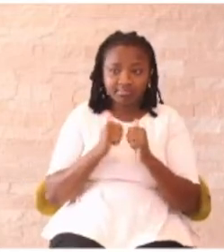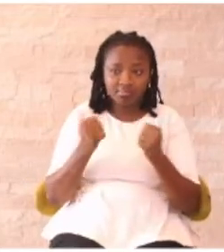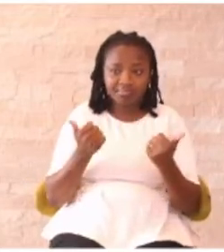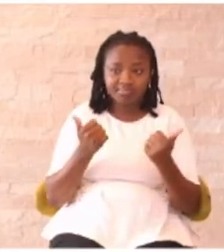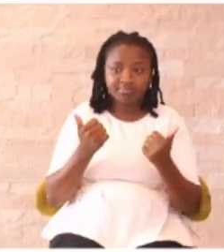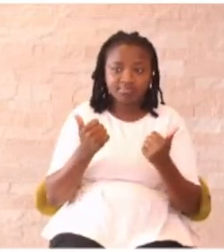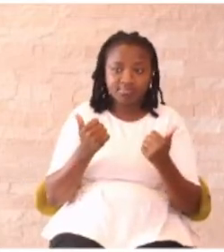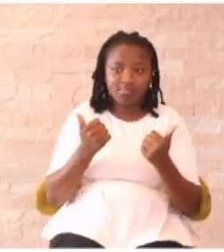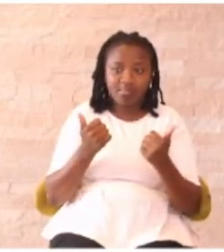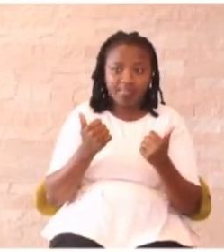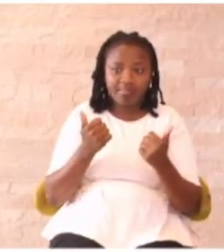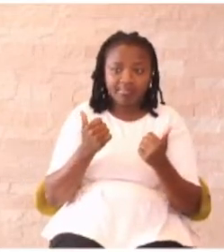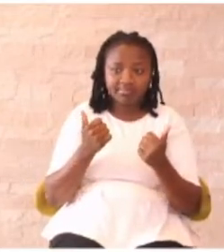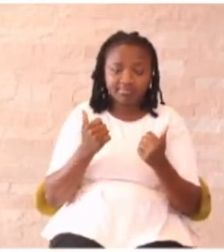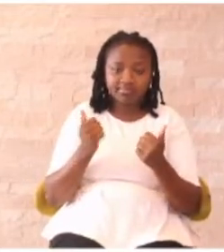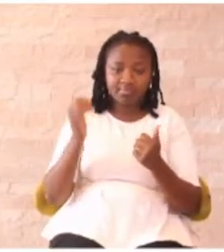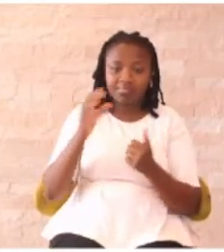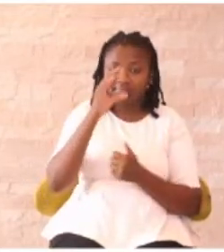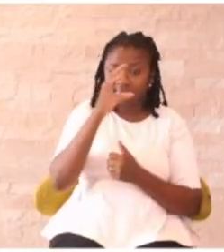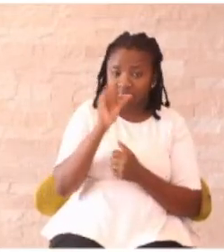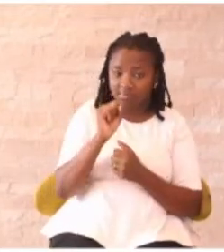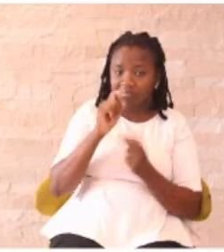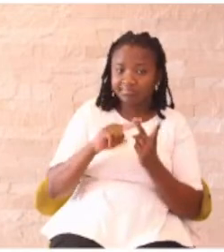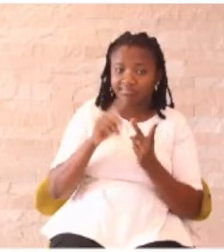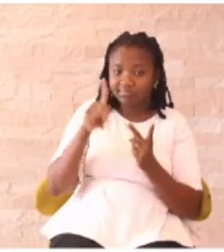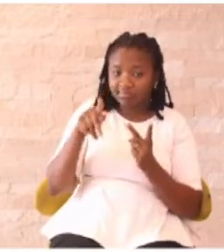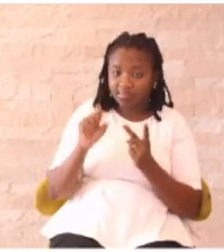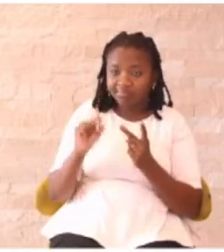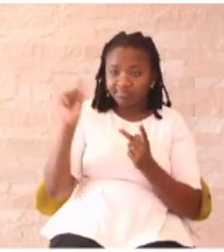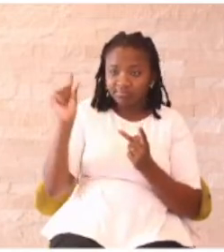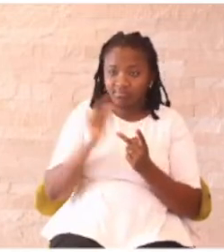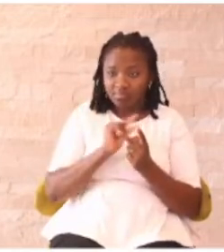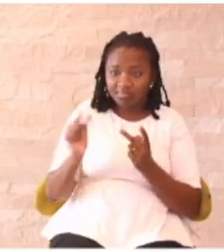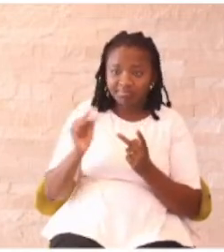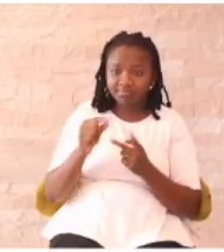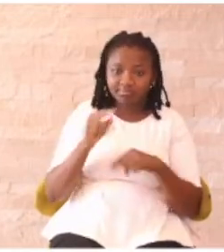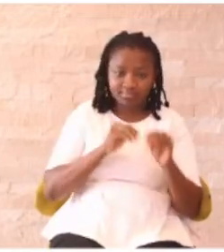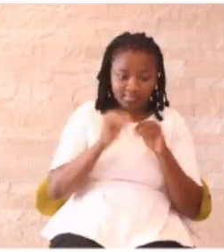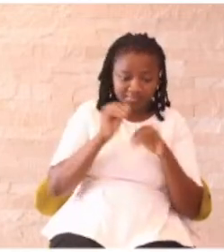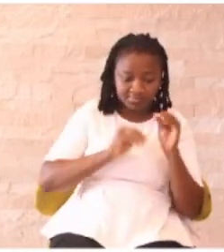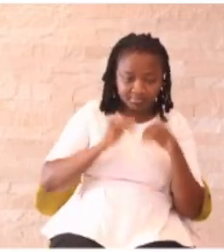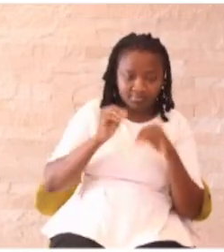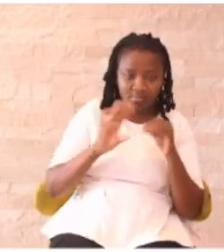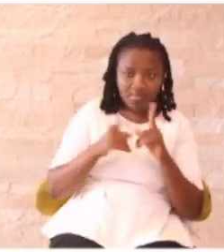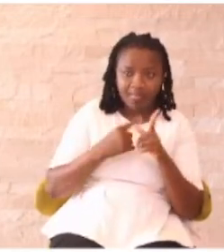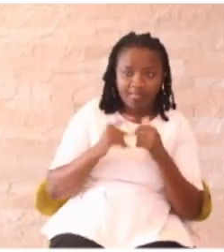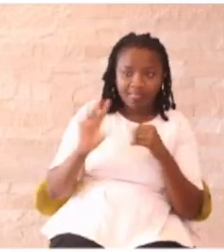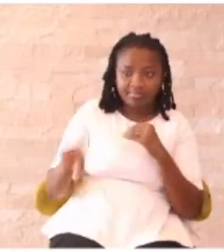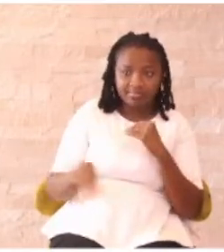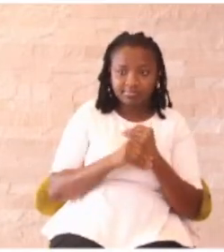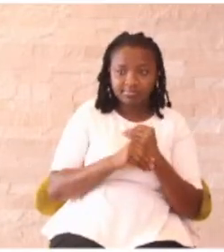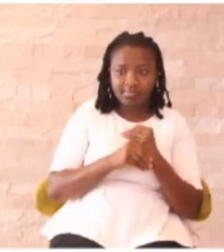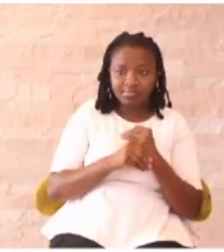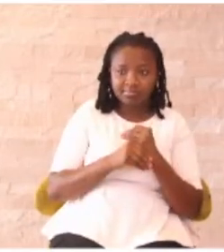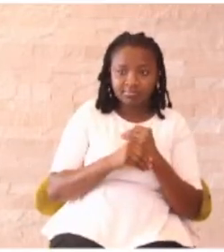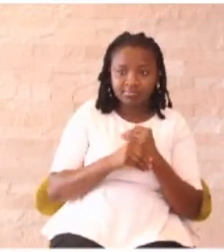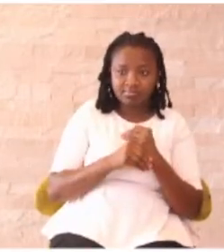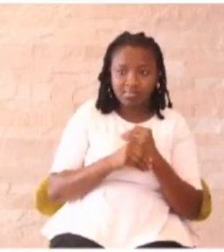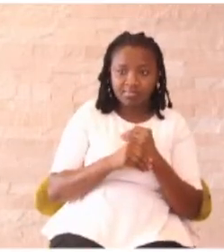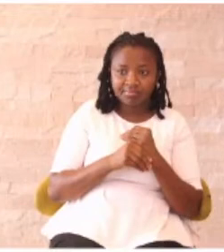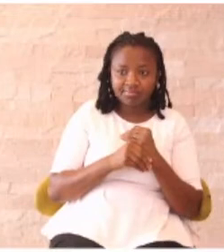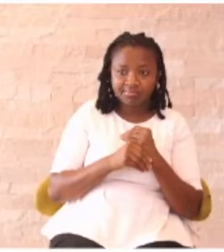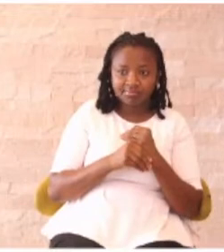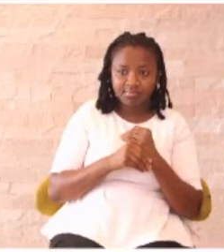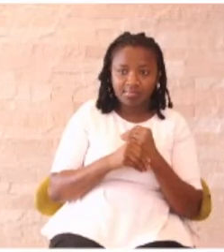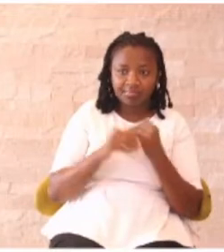cabinet secretary and the permanent secretary quickly went back and added. There are now about